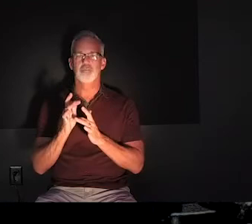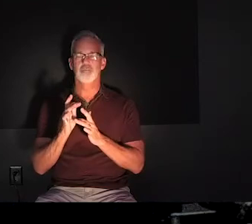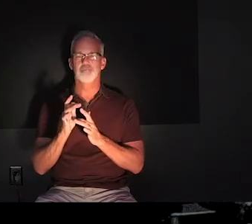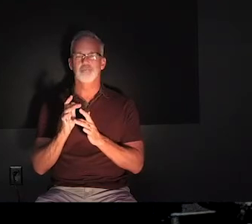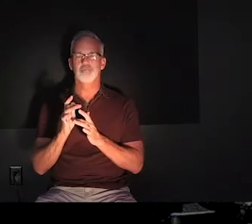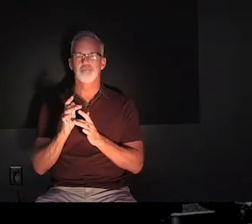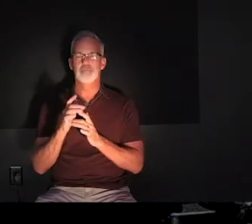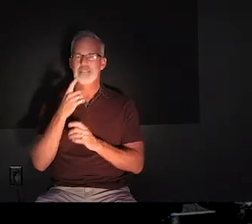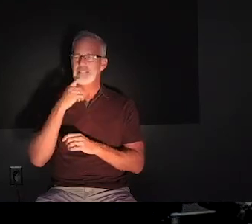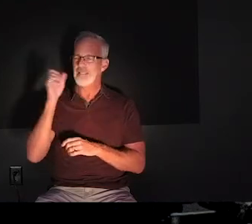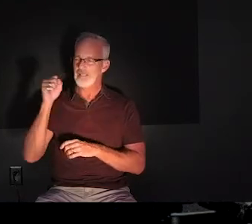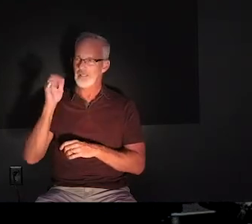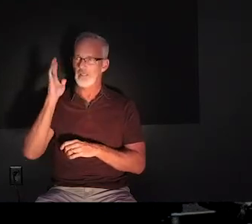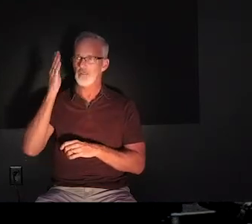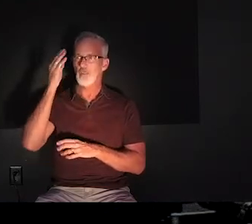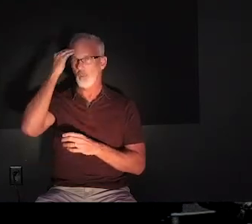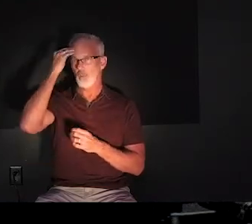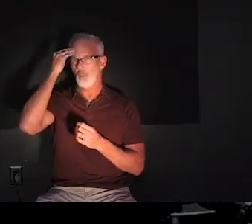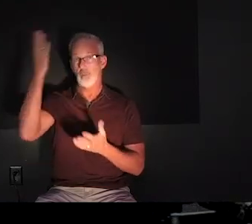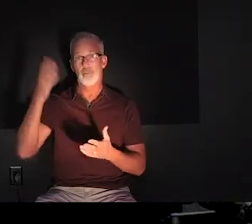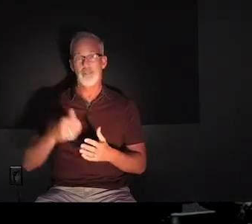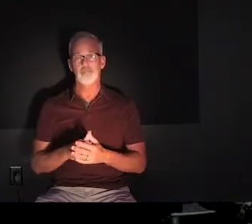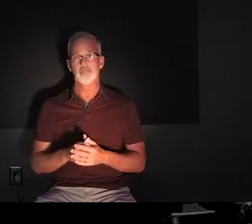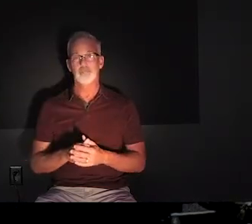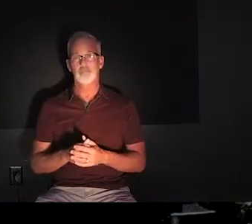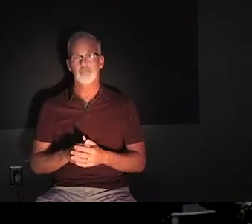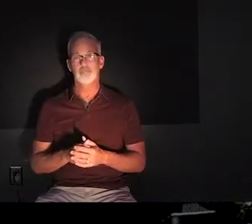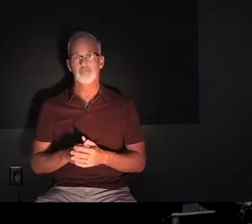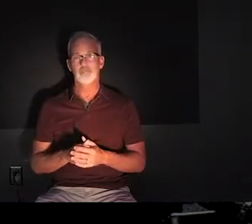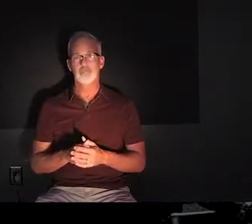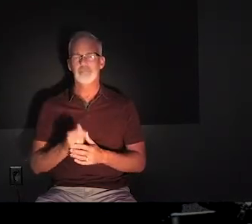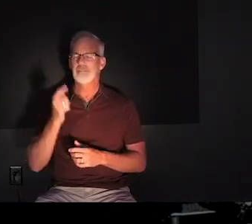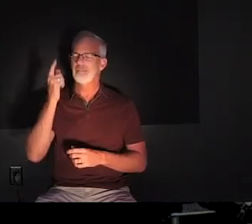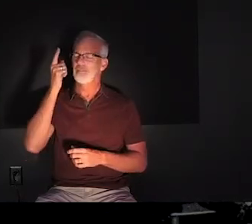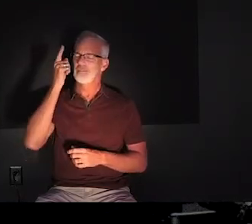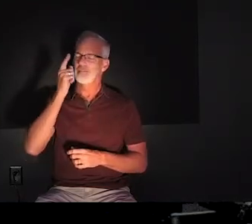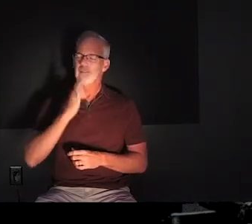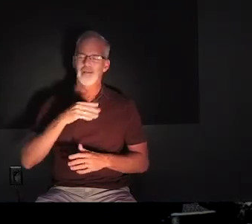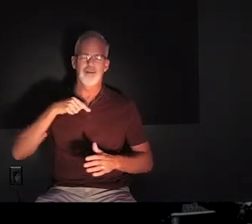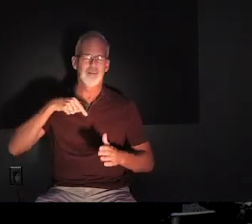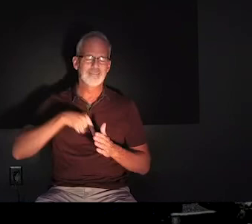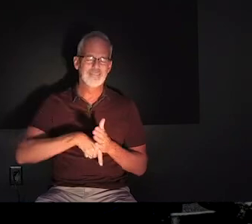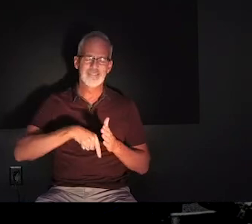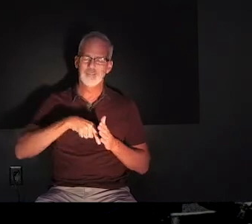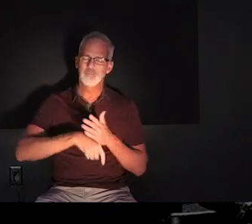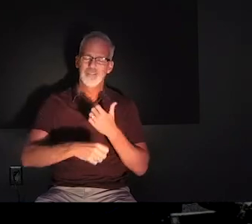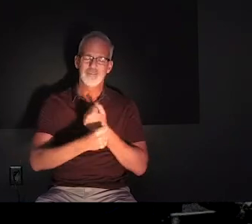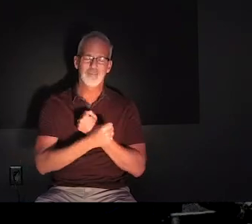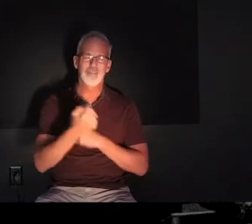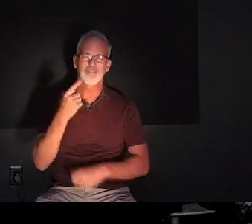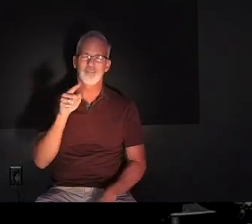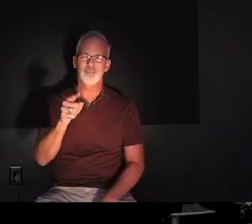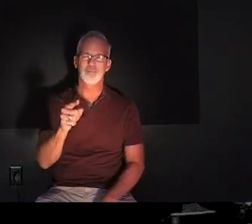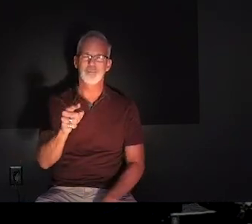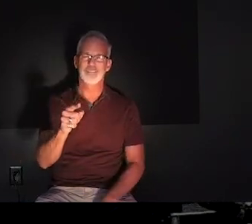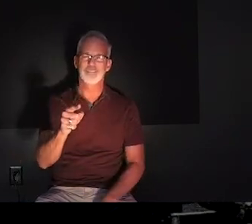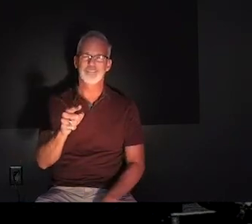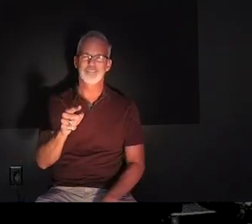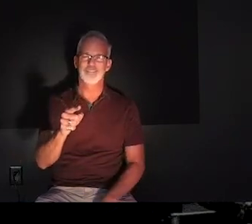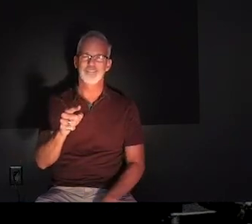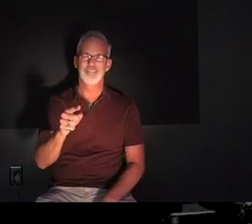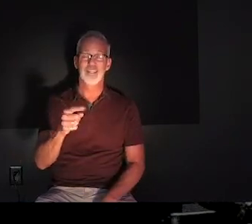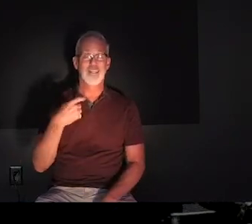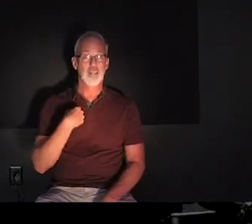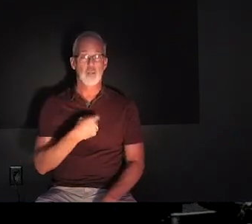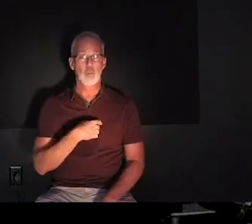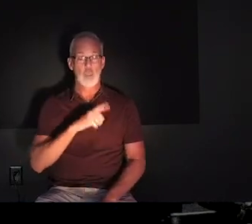Put your yes on the table. God is so deeply in love with you. And we are